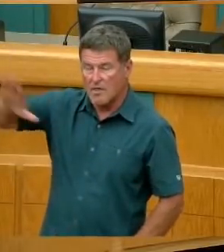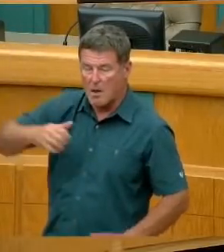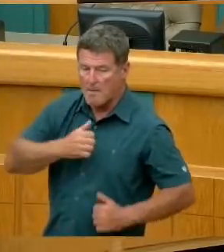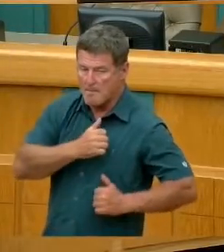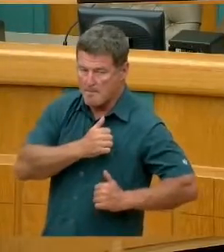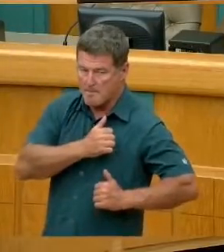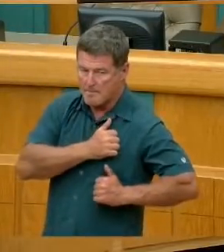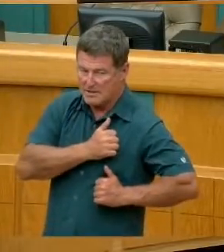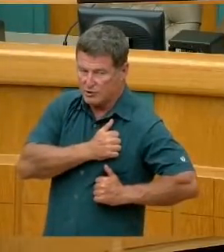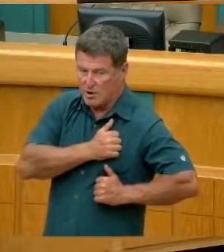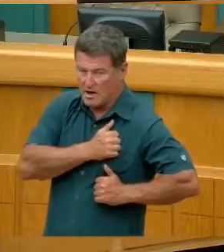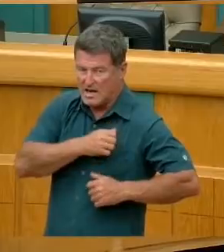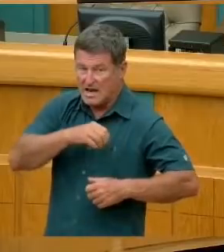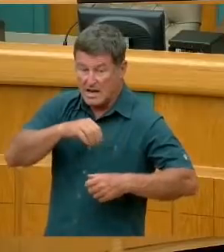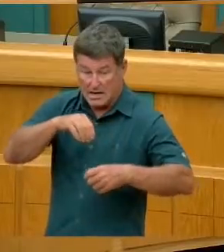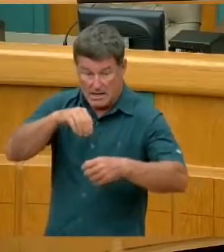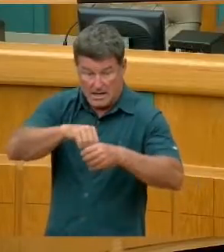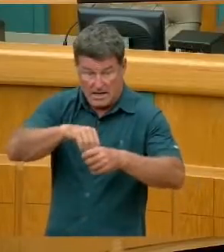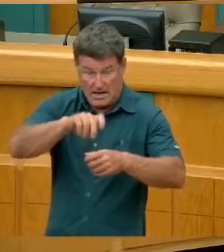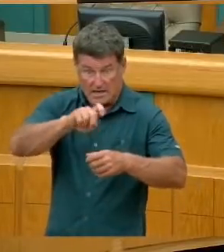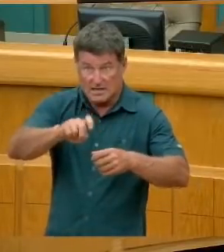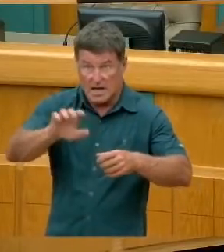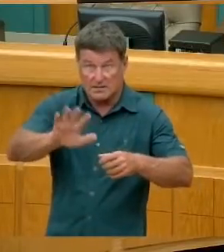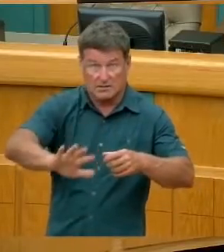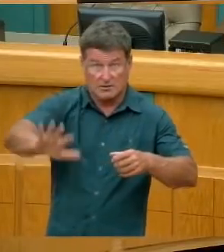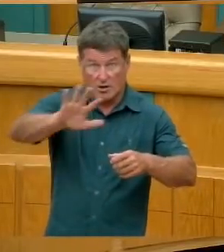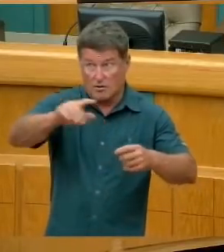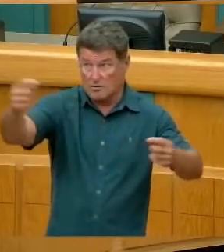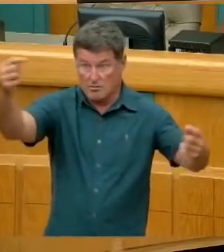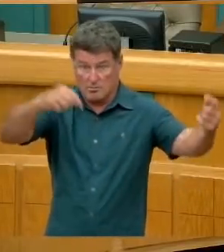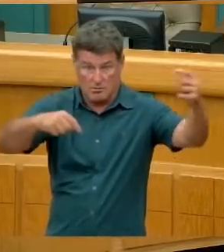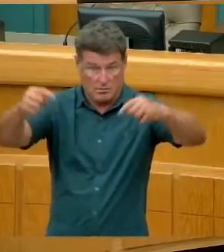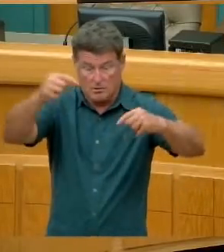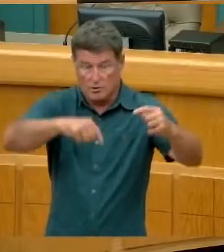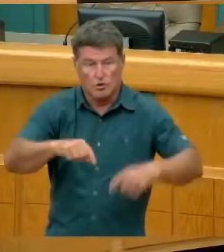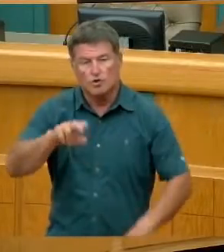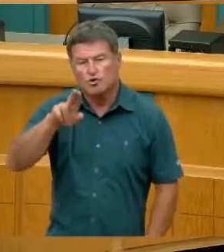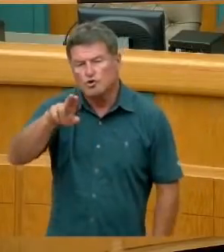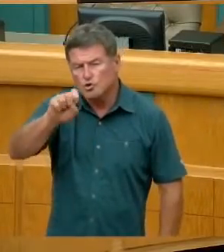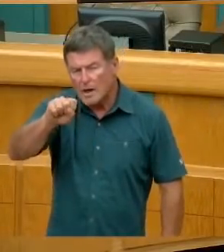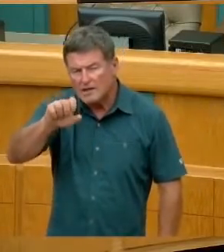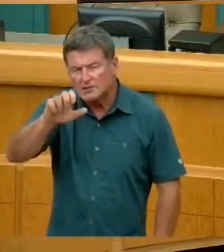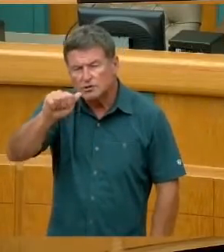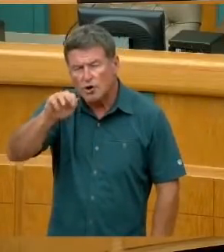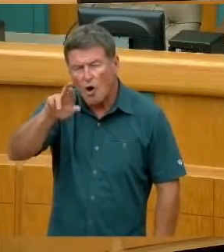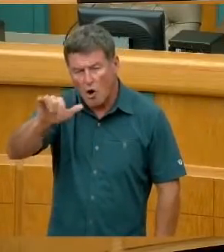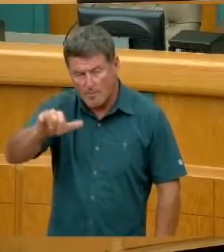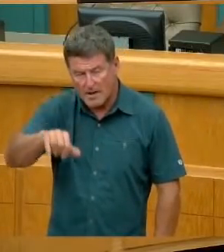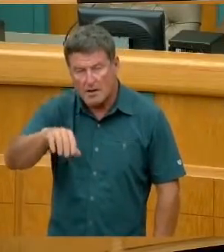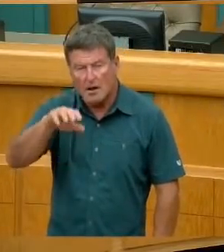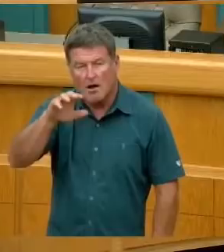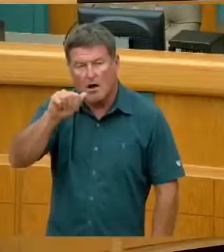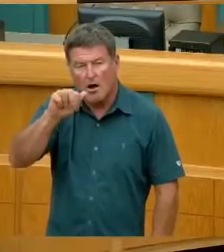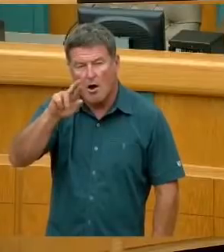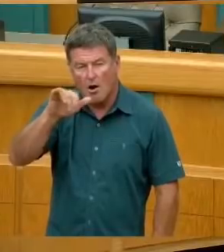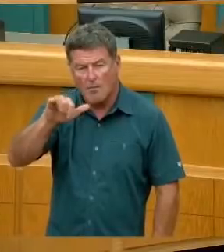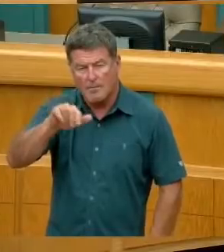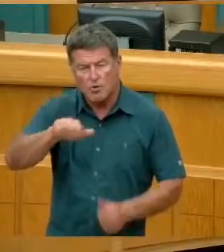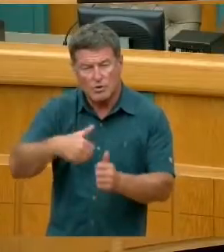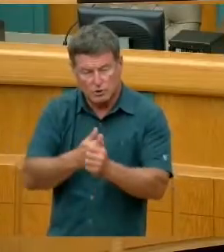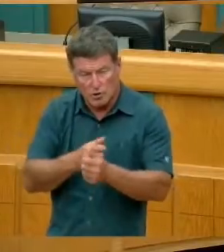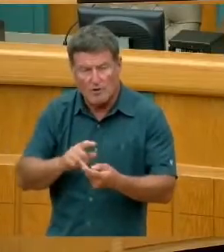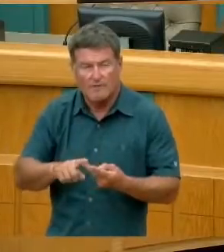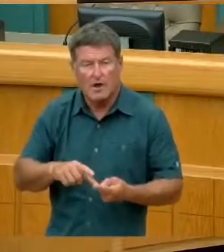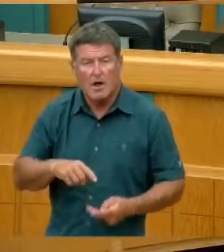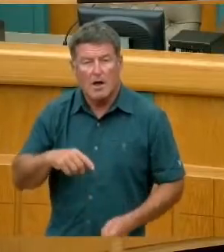military assets here in Texas, from the United States Army and the Army Reserve, the Marine Corps and Marine Corps